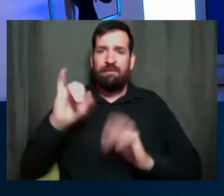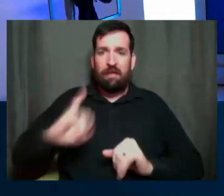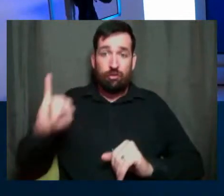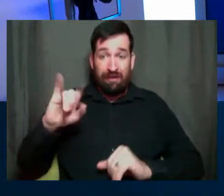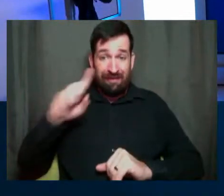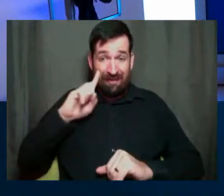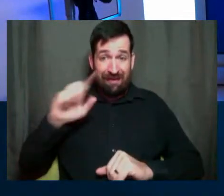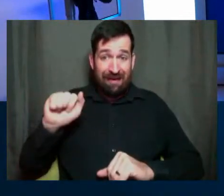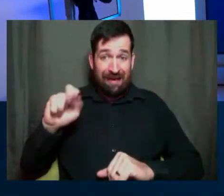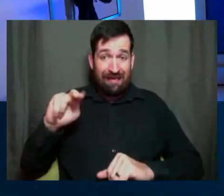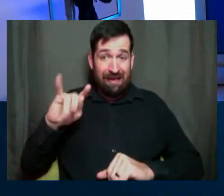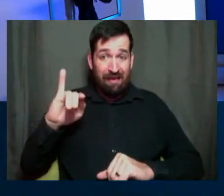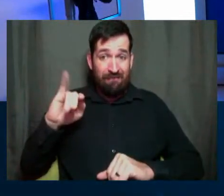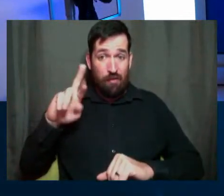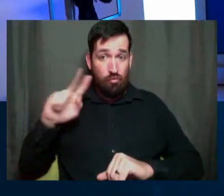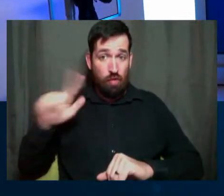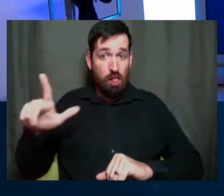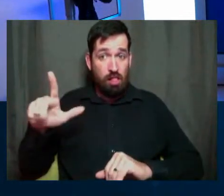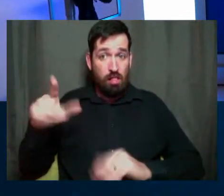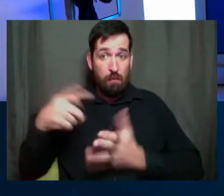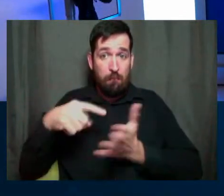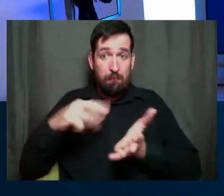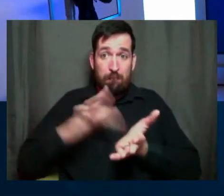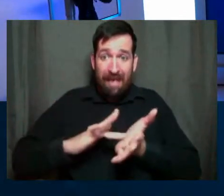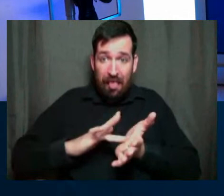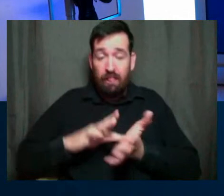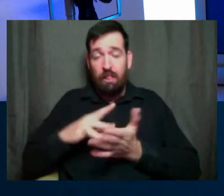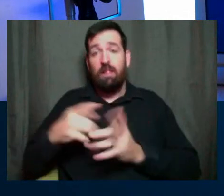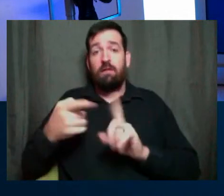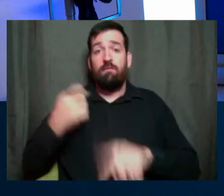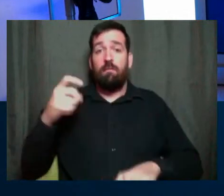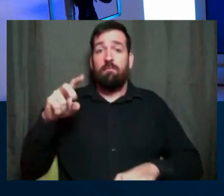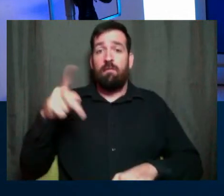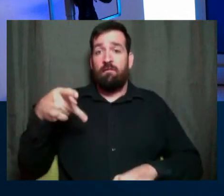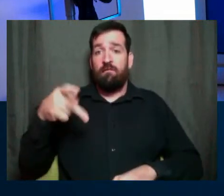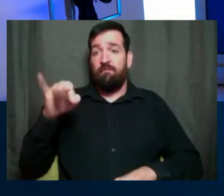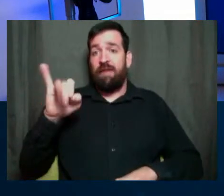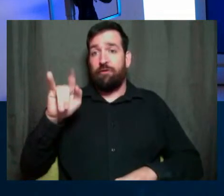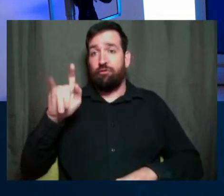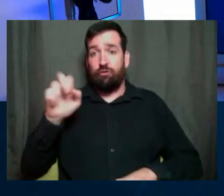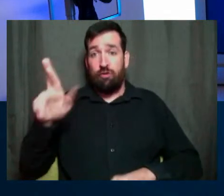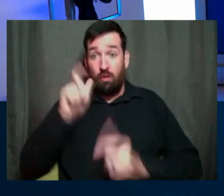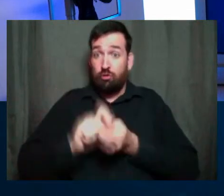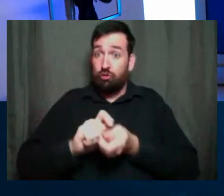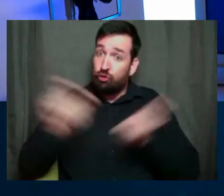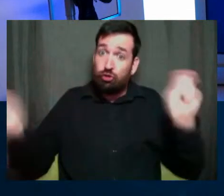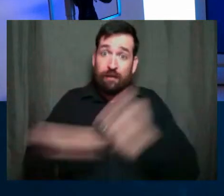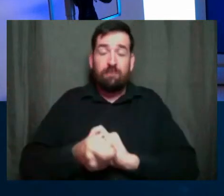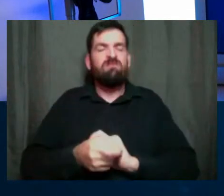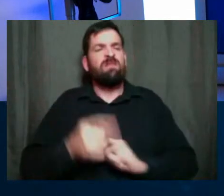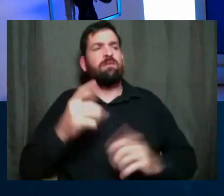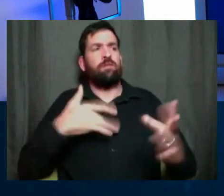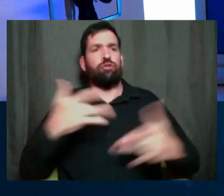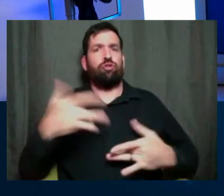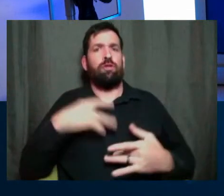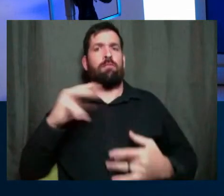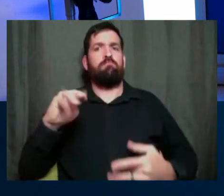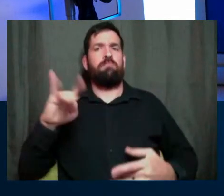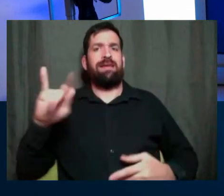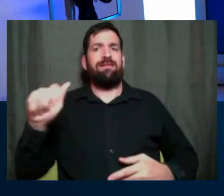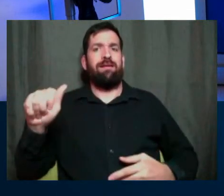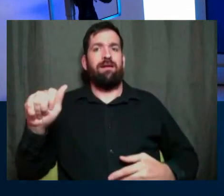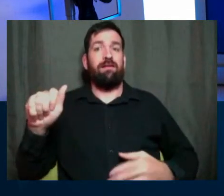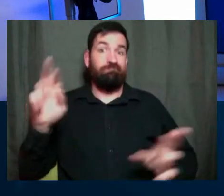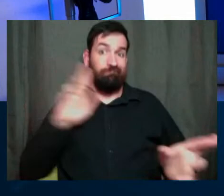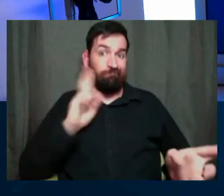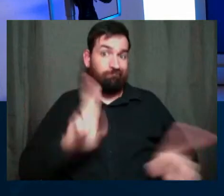pill from Pfizer will be a game changer regarding the course of the pandemic? He's concerned that the media is setting us up for disappointment on that